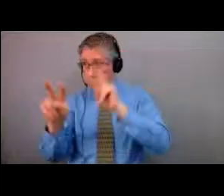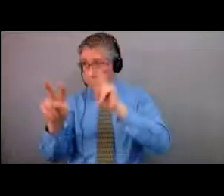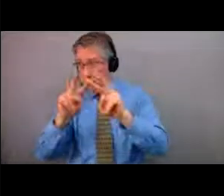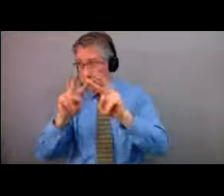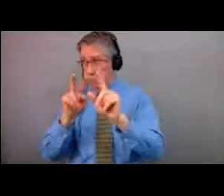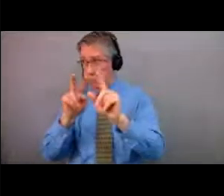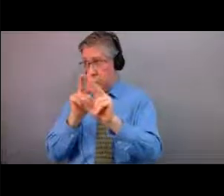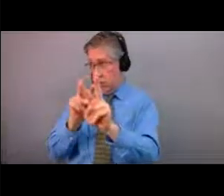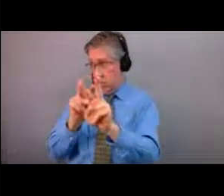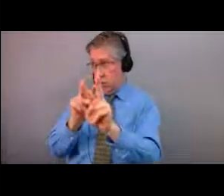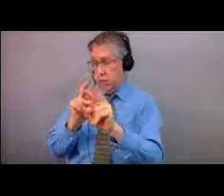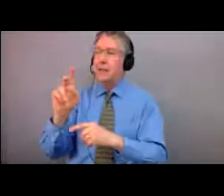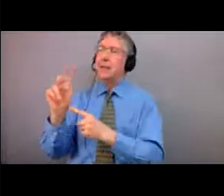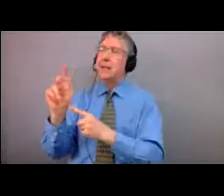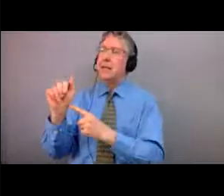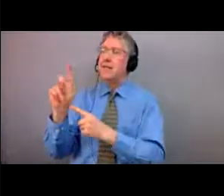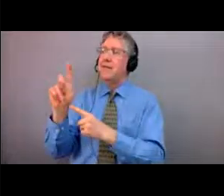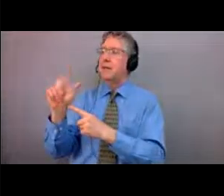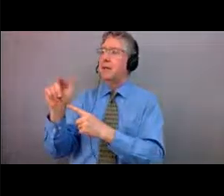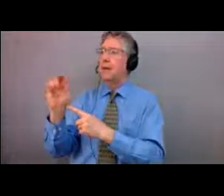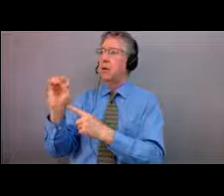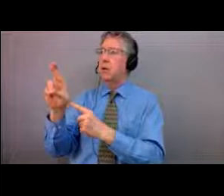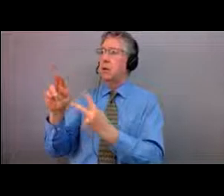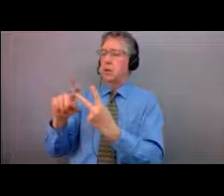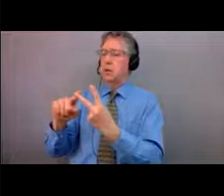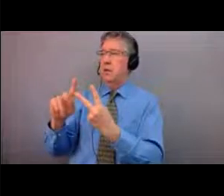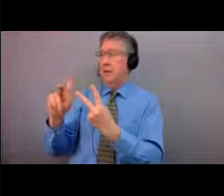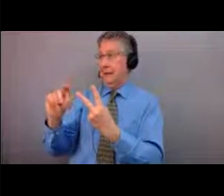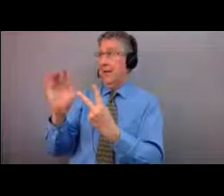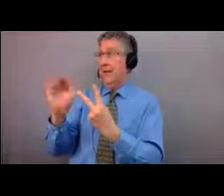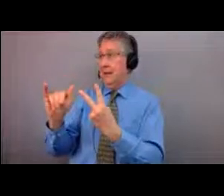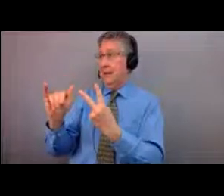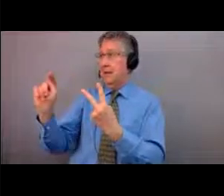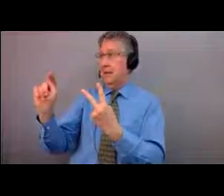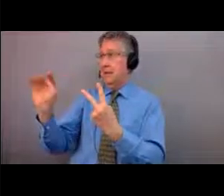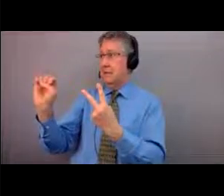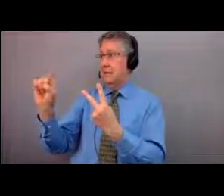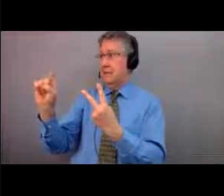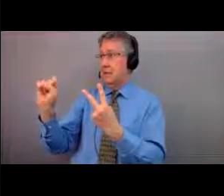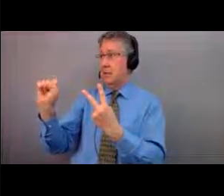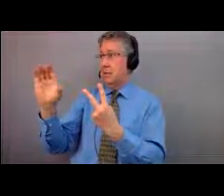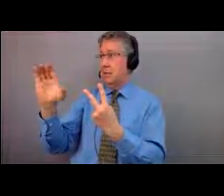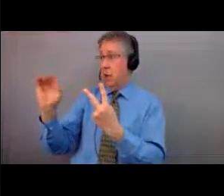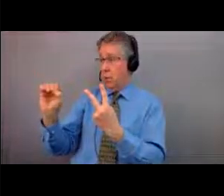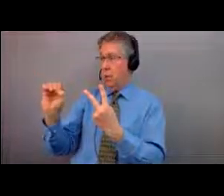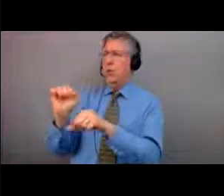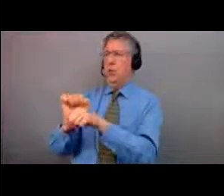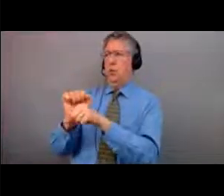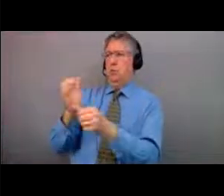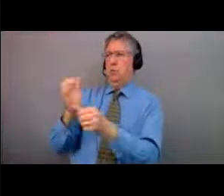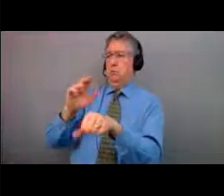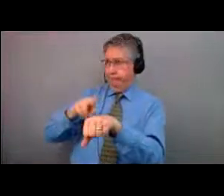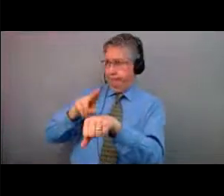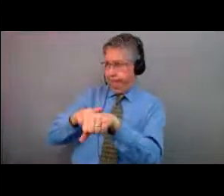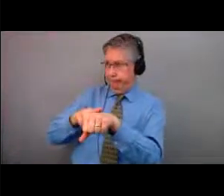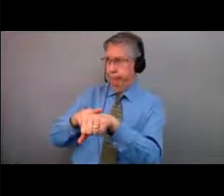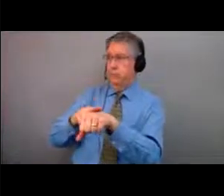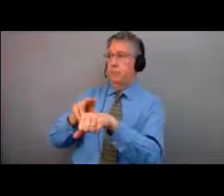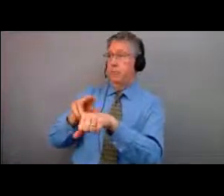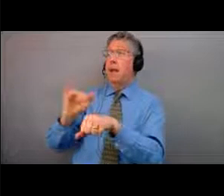Legler and Kathy Tedesco, who have worked both at the national level and the international level to